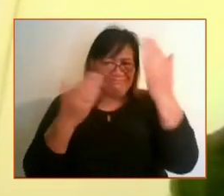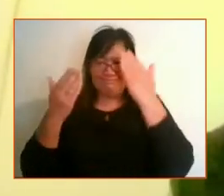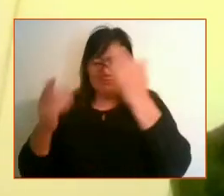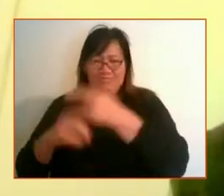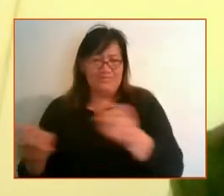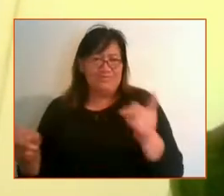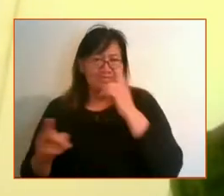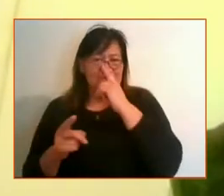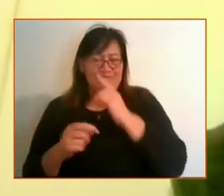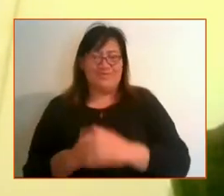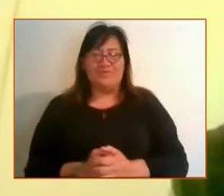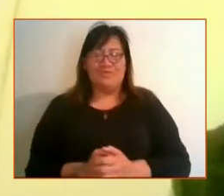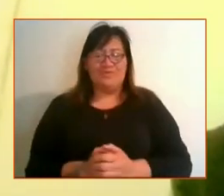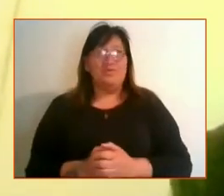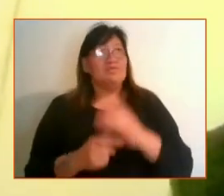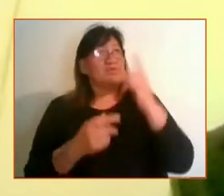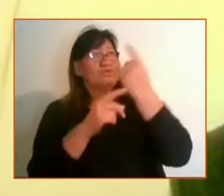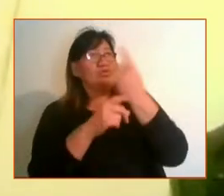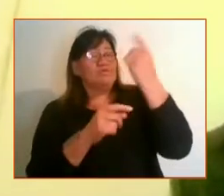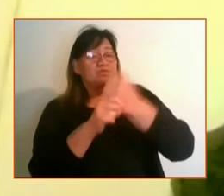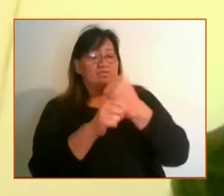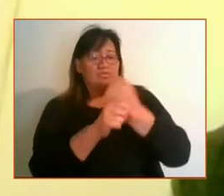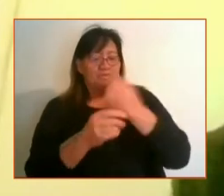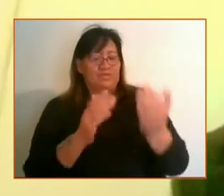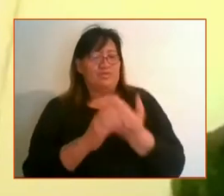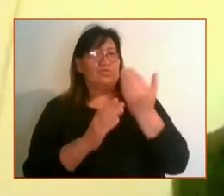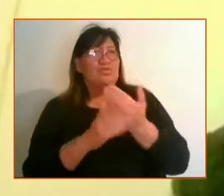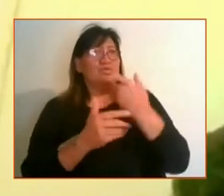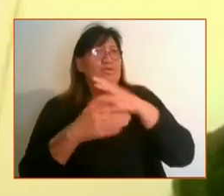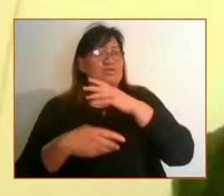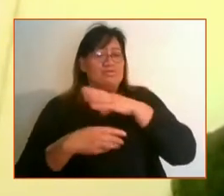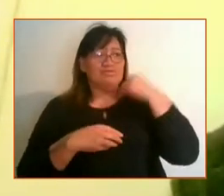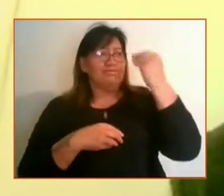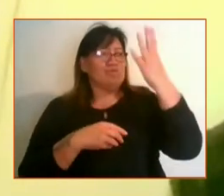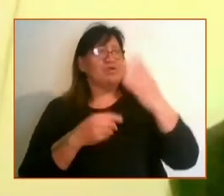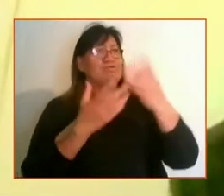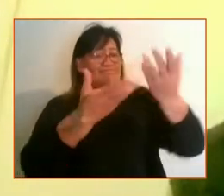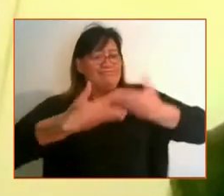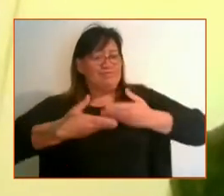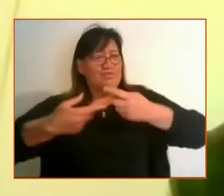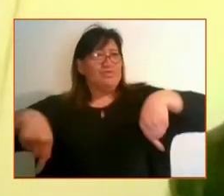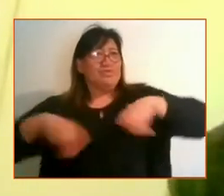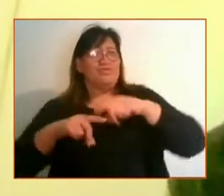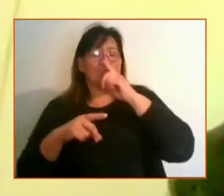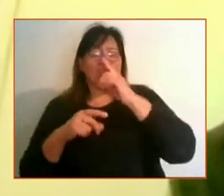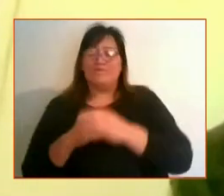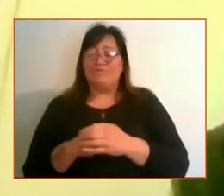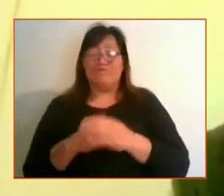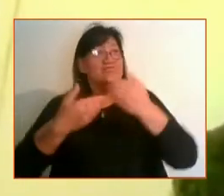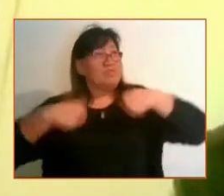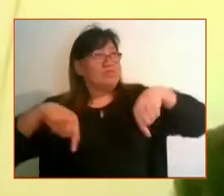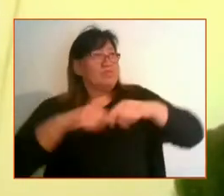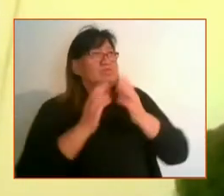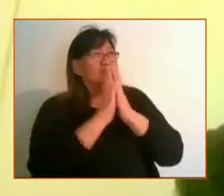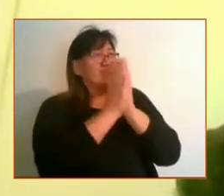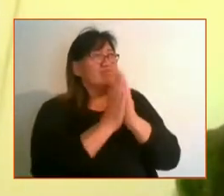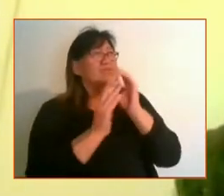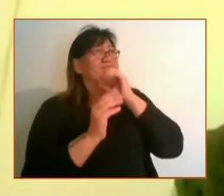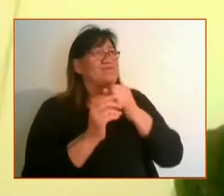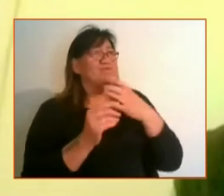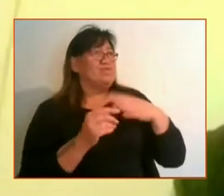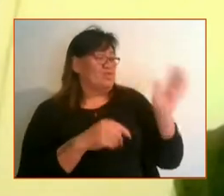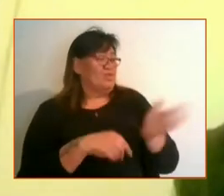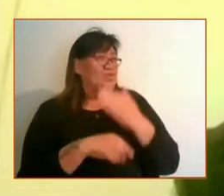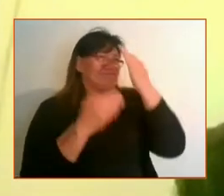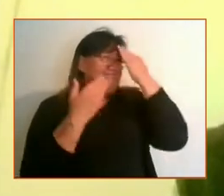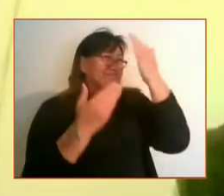katoa. Hanga e te atu ngā kaumā whakahutia he wairu o tiki ki roto ki a mātou. Tēnei au punungā tāne punungā wahini tuko whakamoimiti ine kia